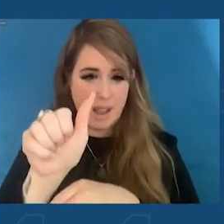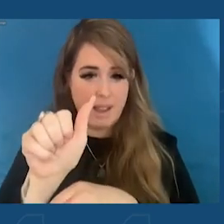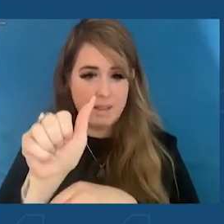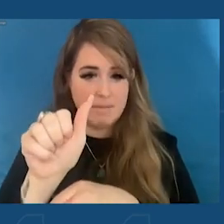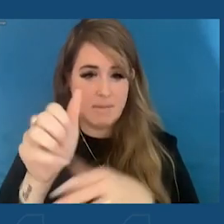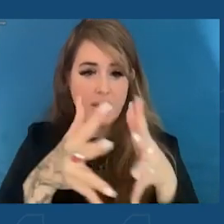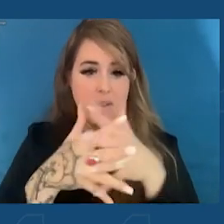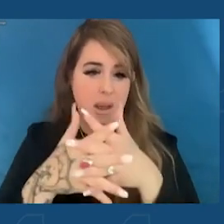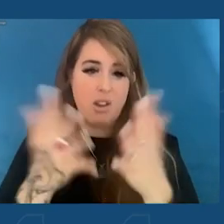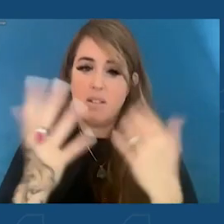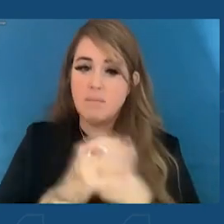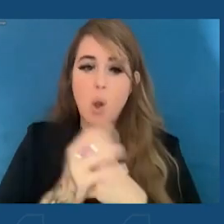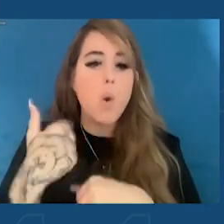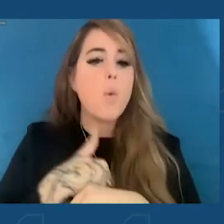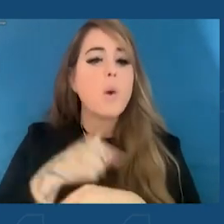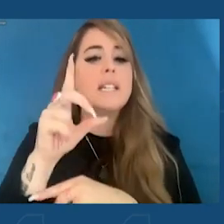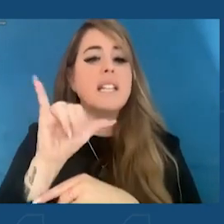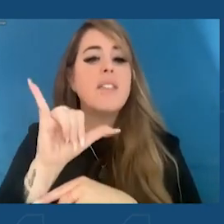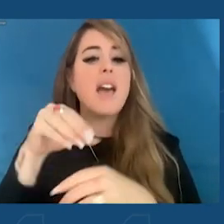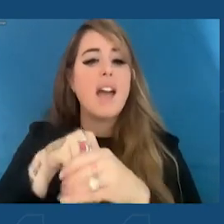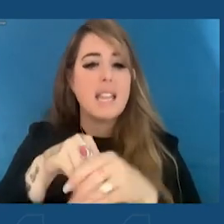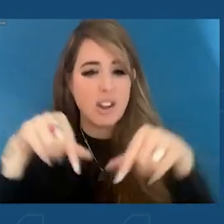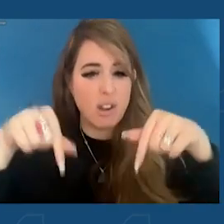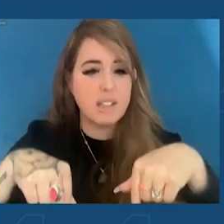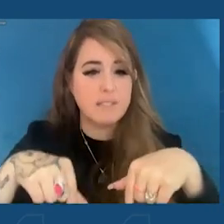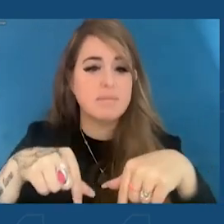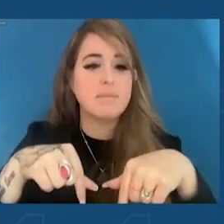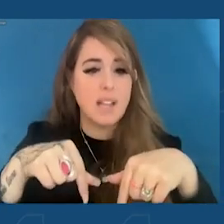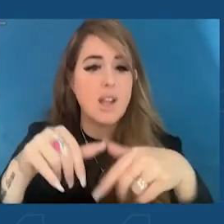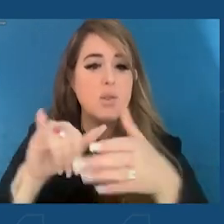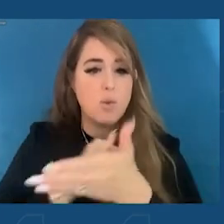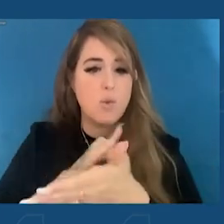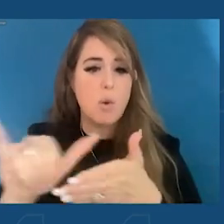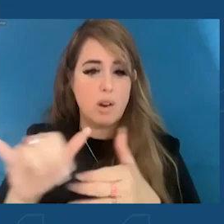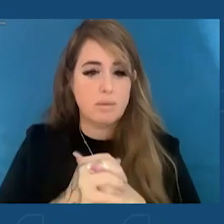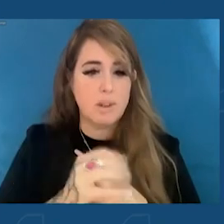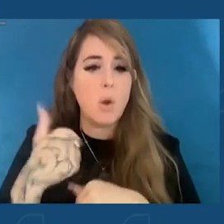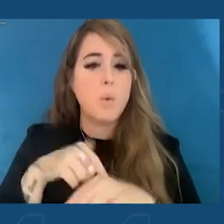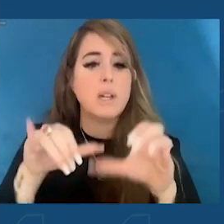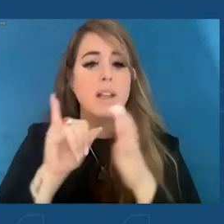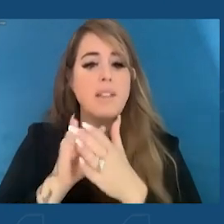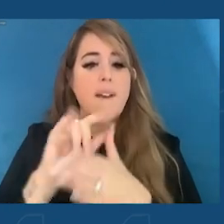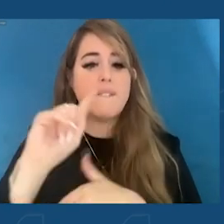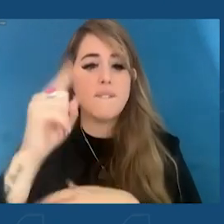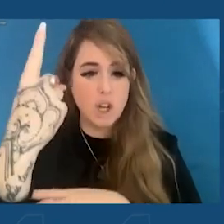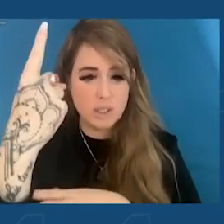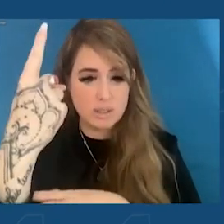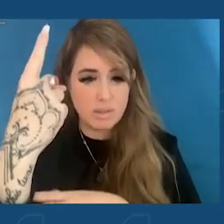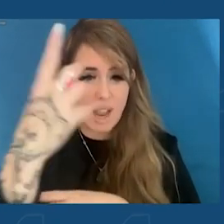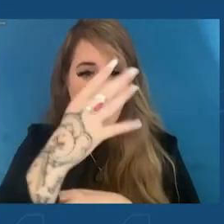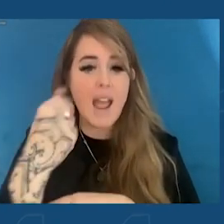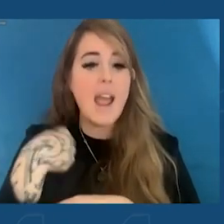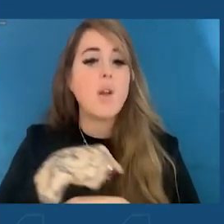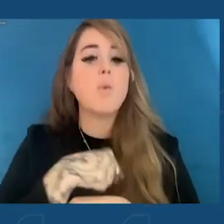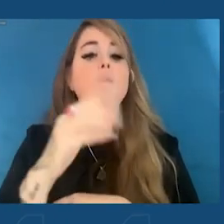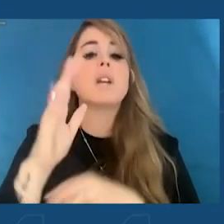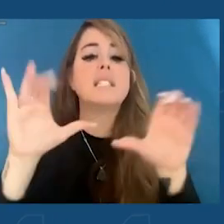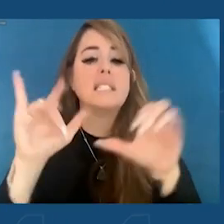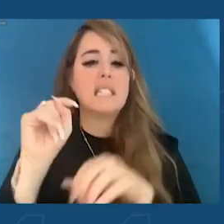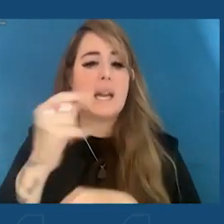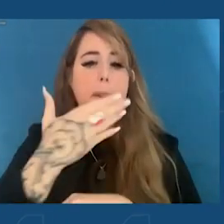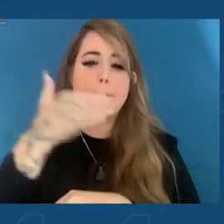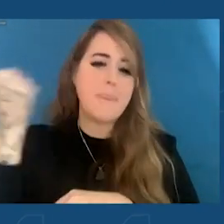America. We did it in New York. We did it first, and we did it